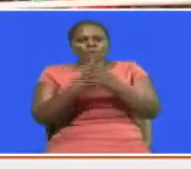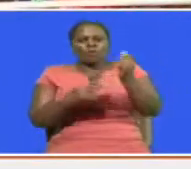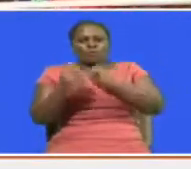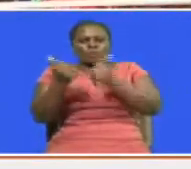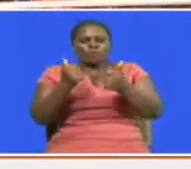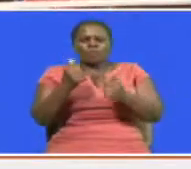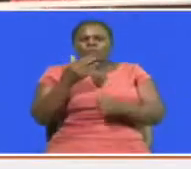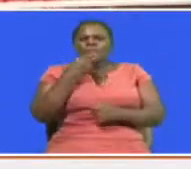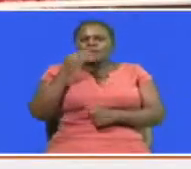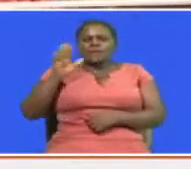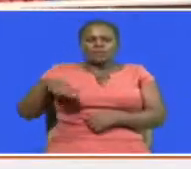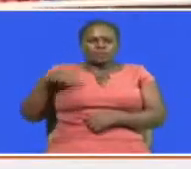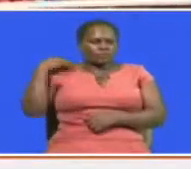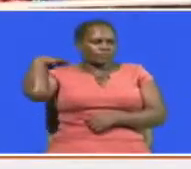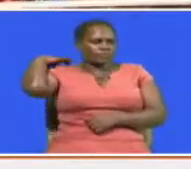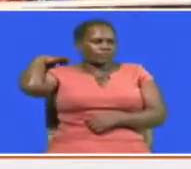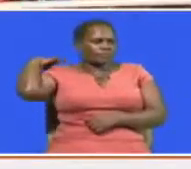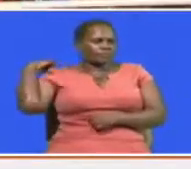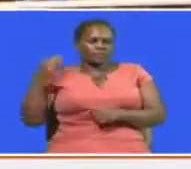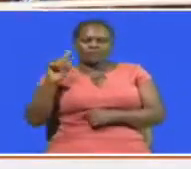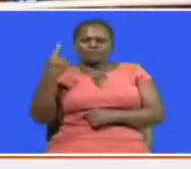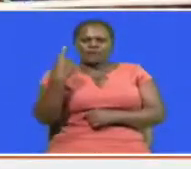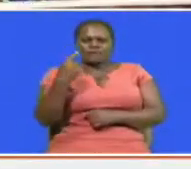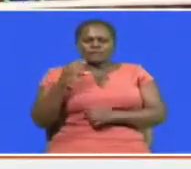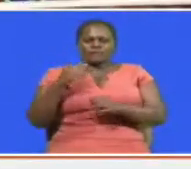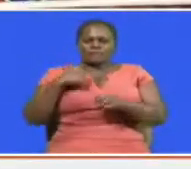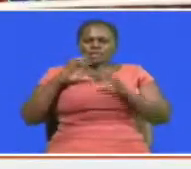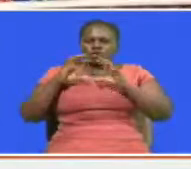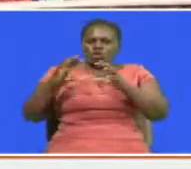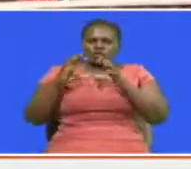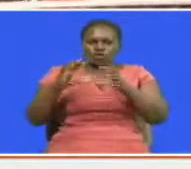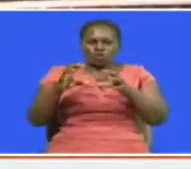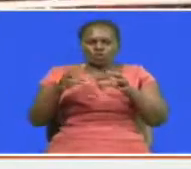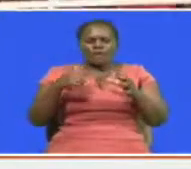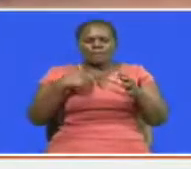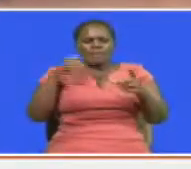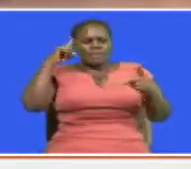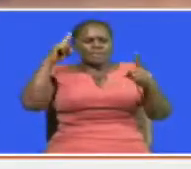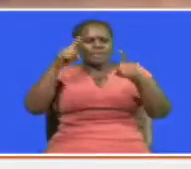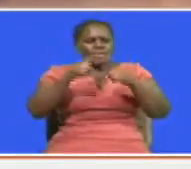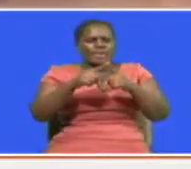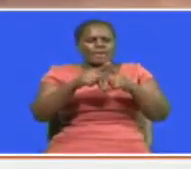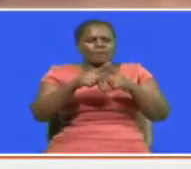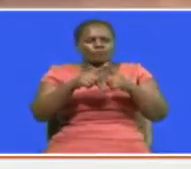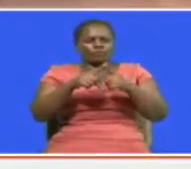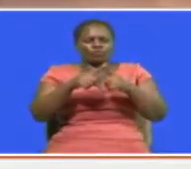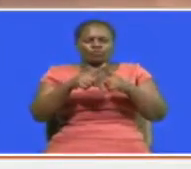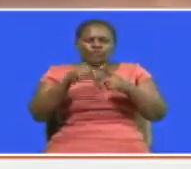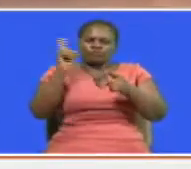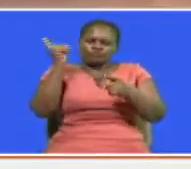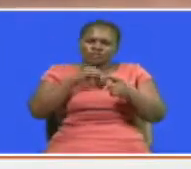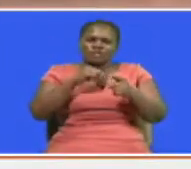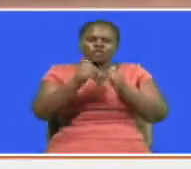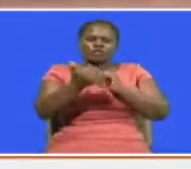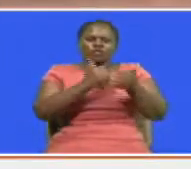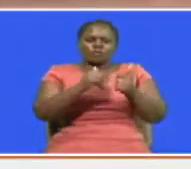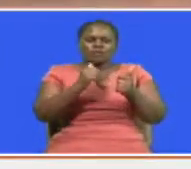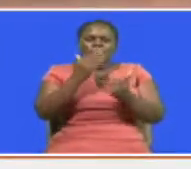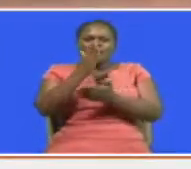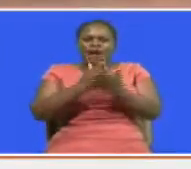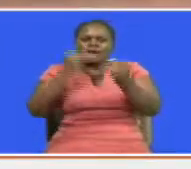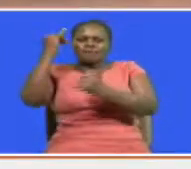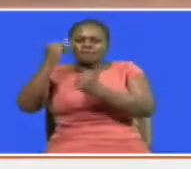for ladies and men. First of all, as a coach, I'm aiming to go through the semis. Then after the